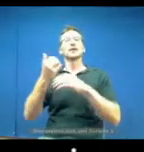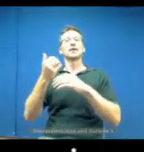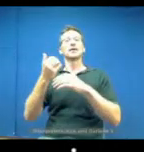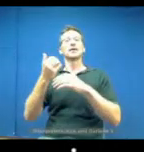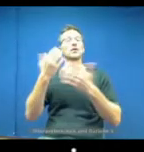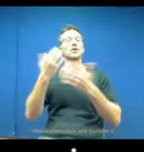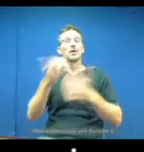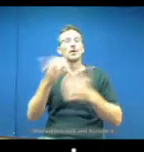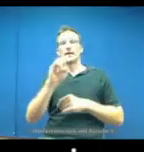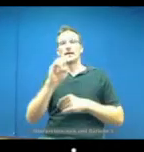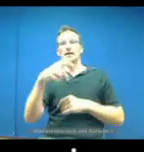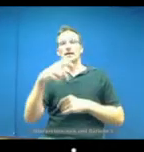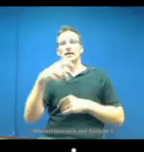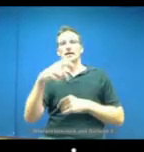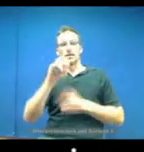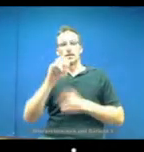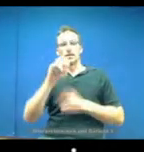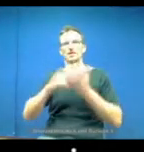not a full hearing.